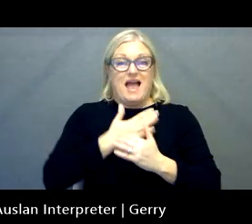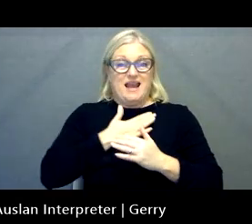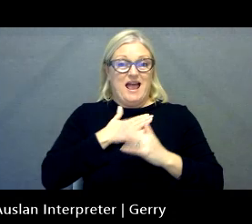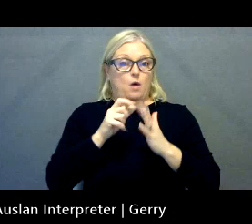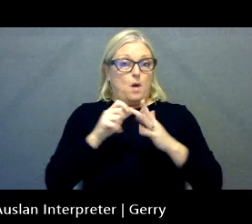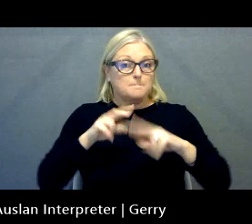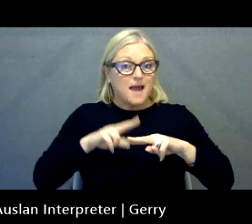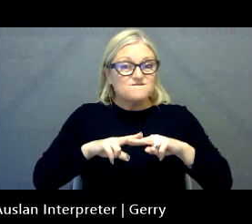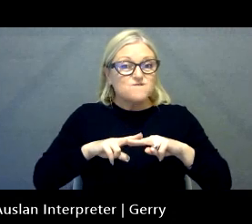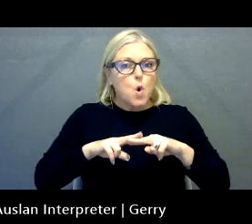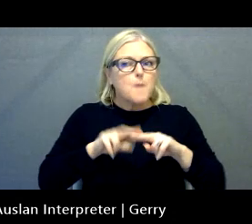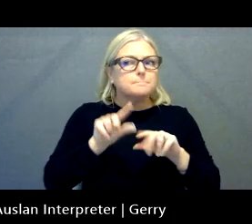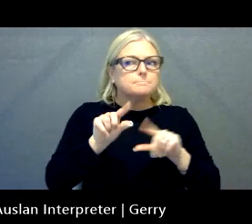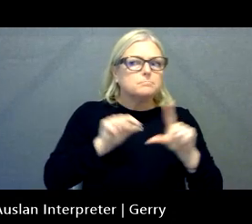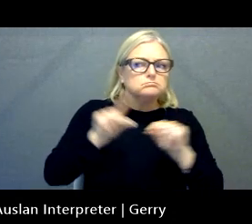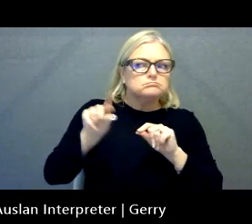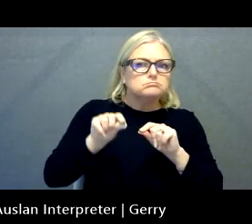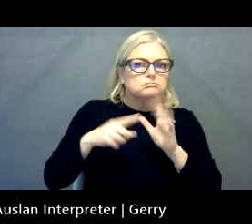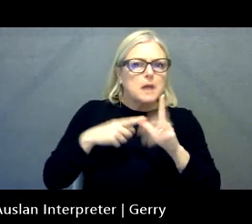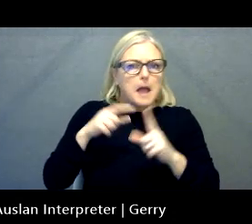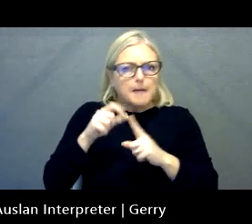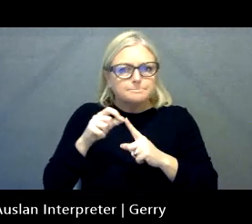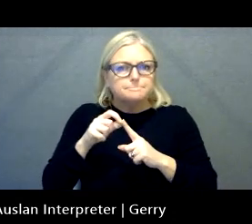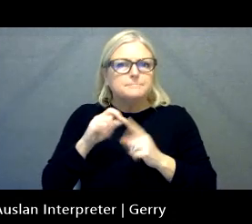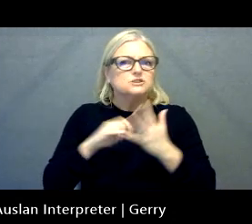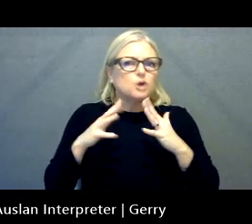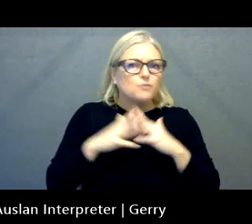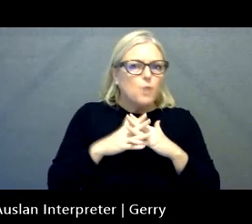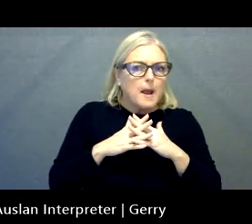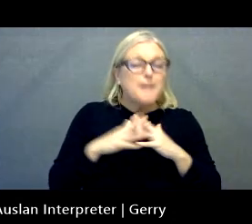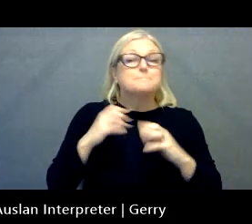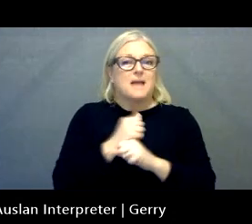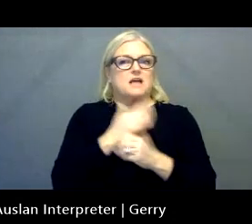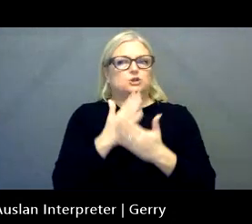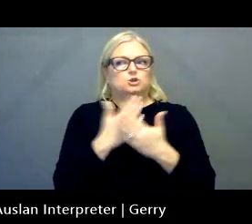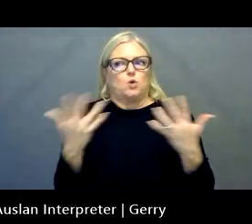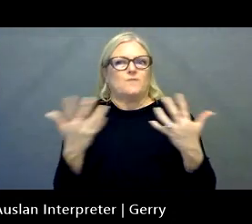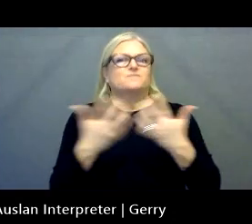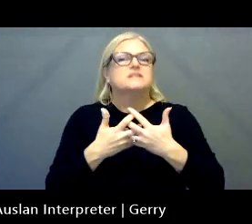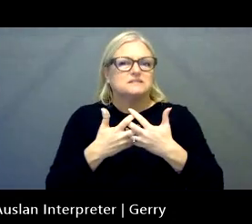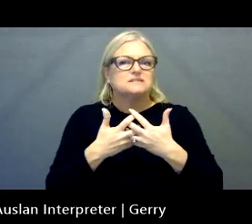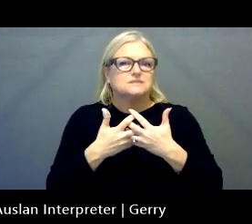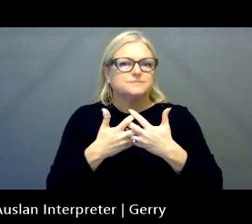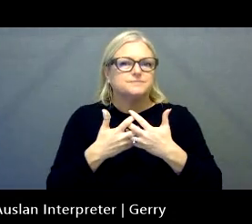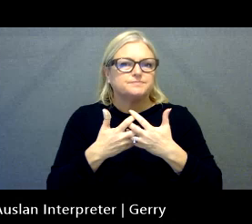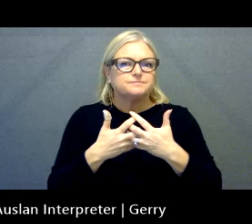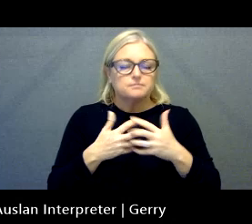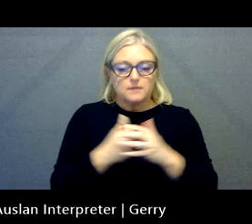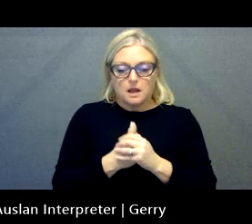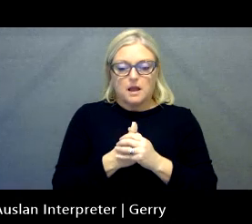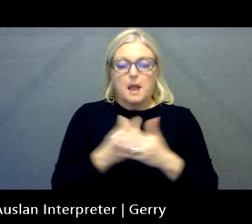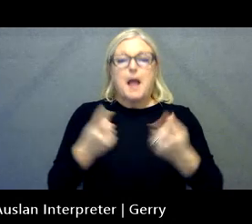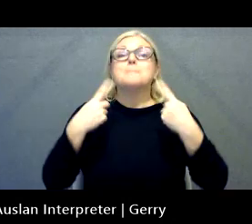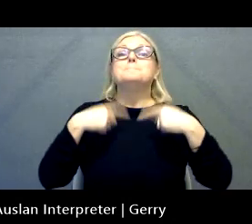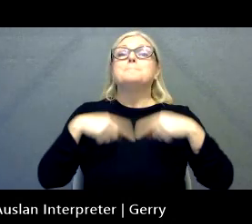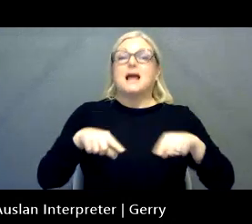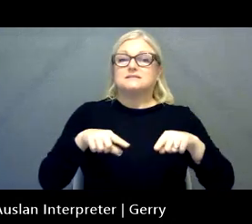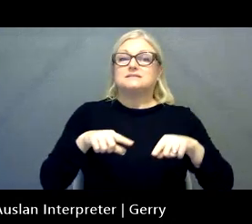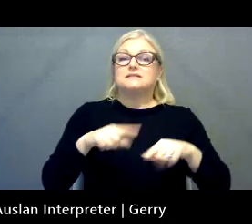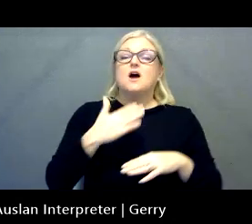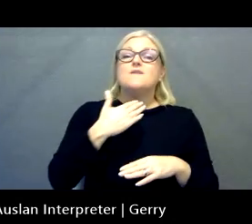being as compatible with screen readers as possible. And then also the optimised voice to technology